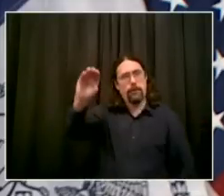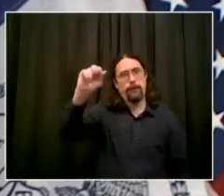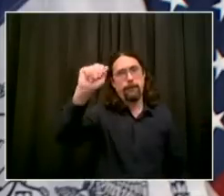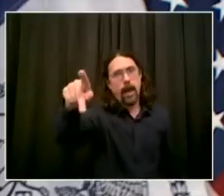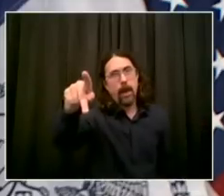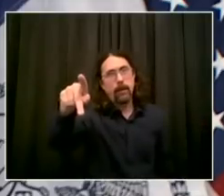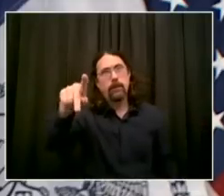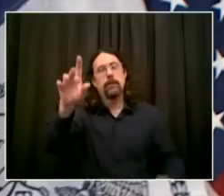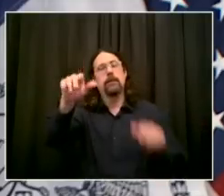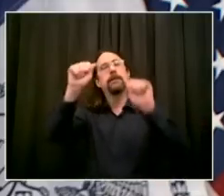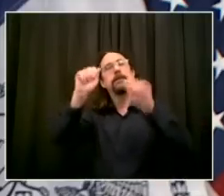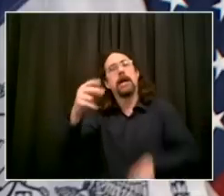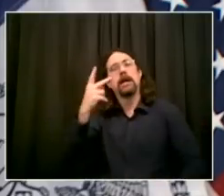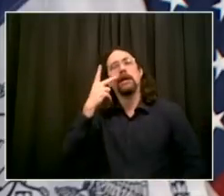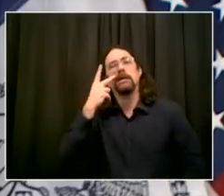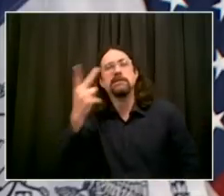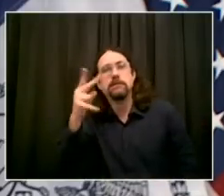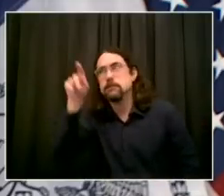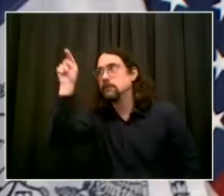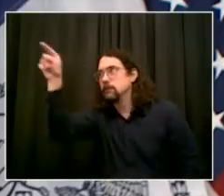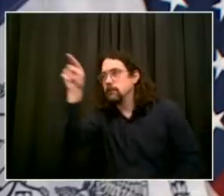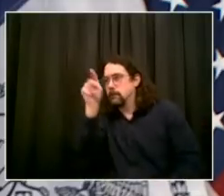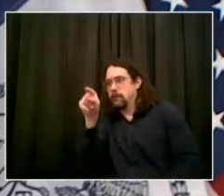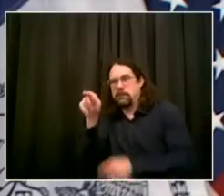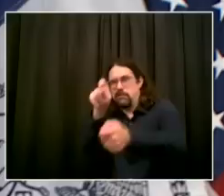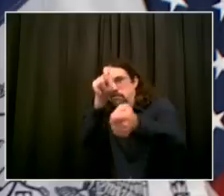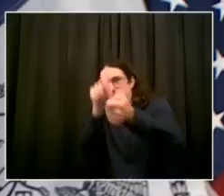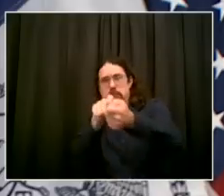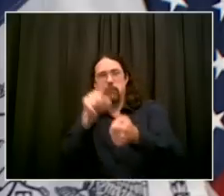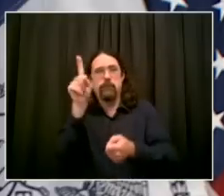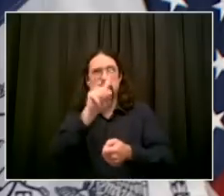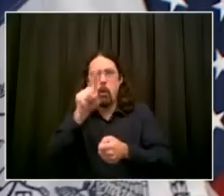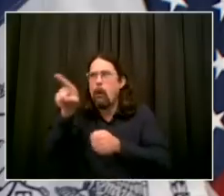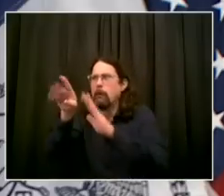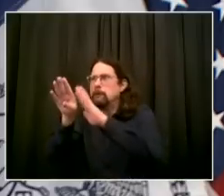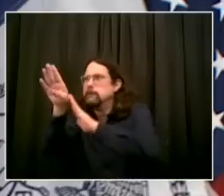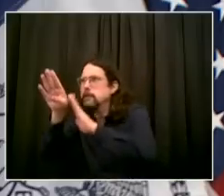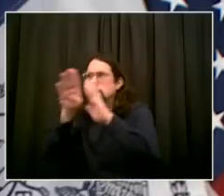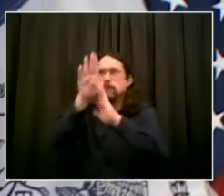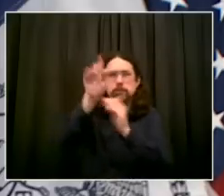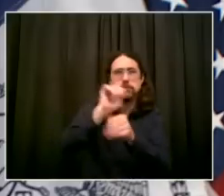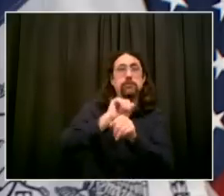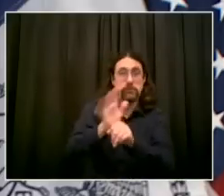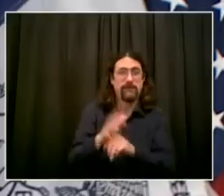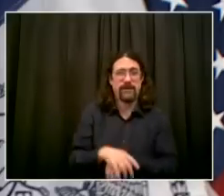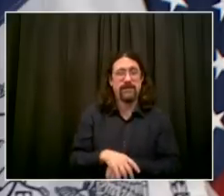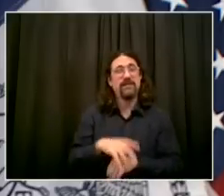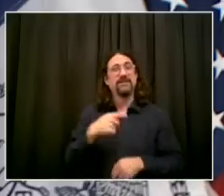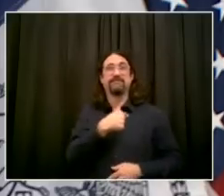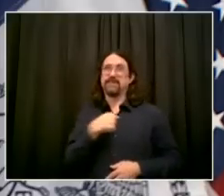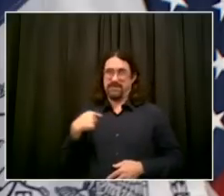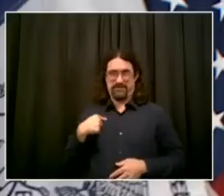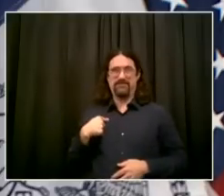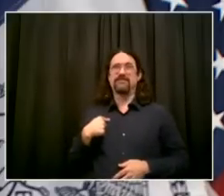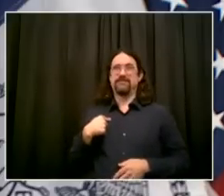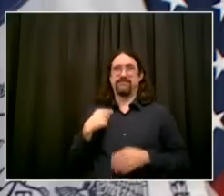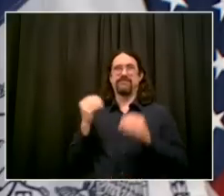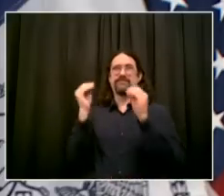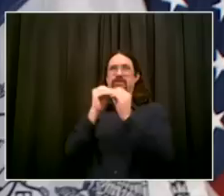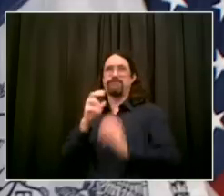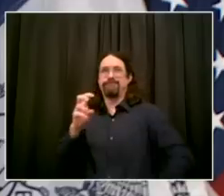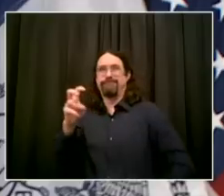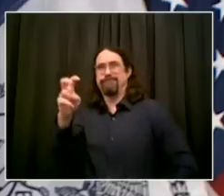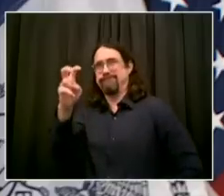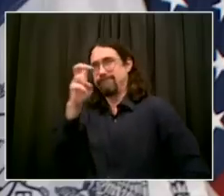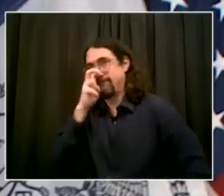to help people understand the specifics as much as possible. So let's go over the basics again. The state of New York determined